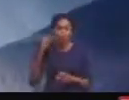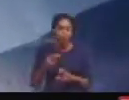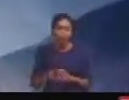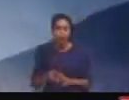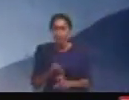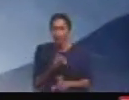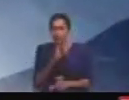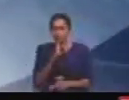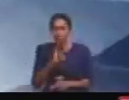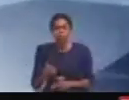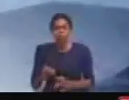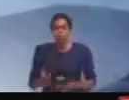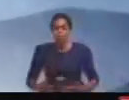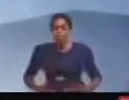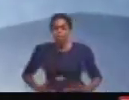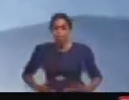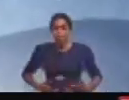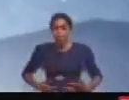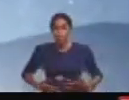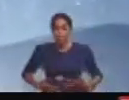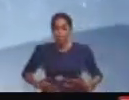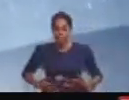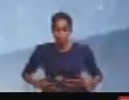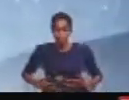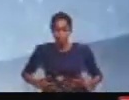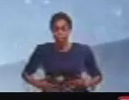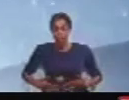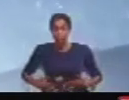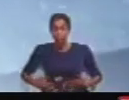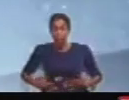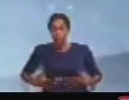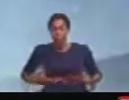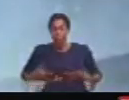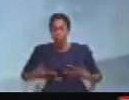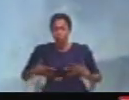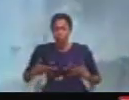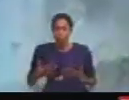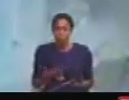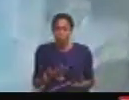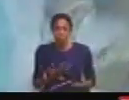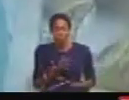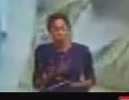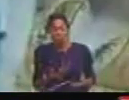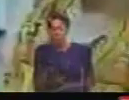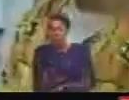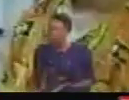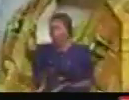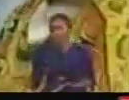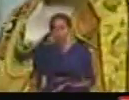your name is life.